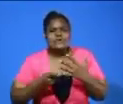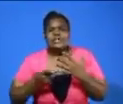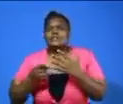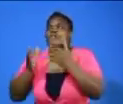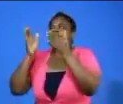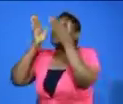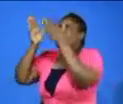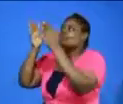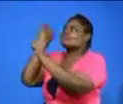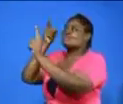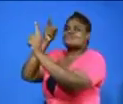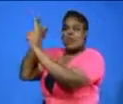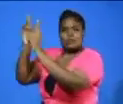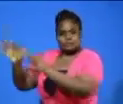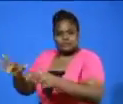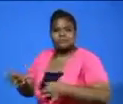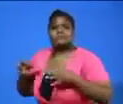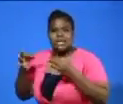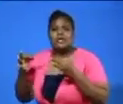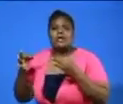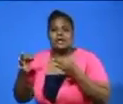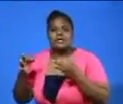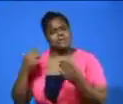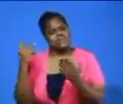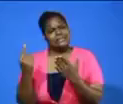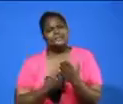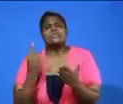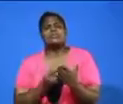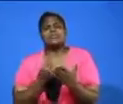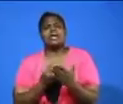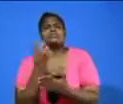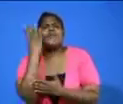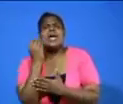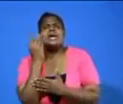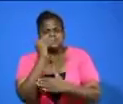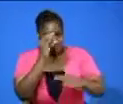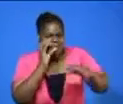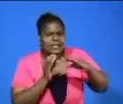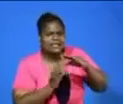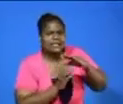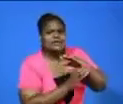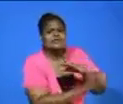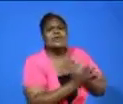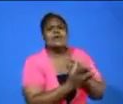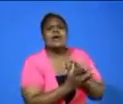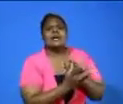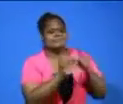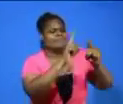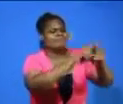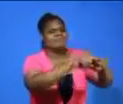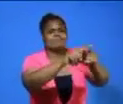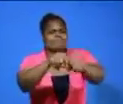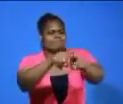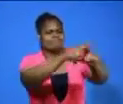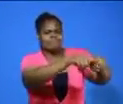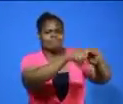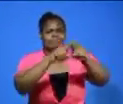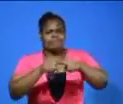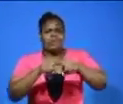lives. Sometimes we get into caves because of our reliance on other human